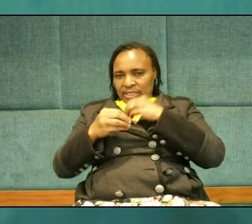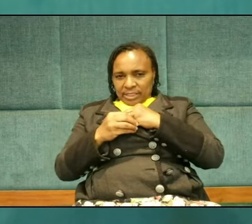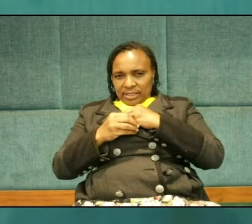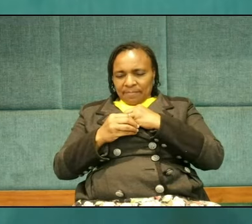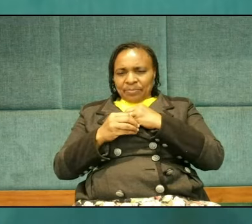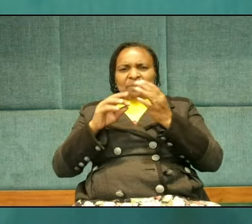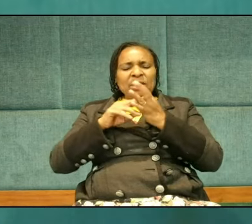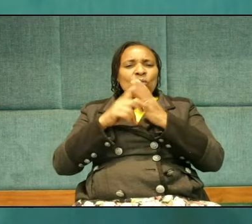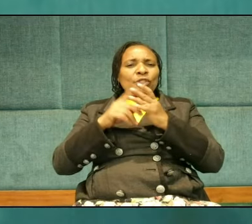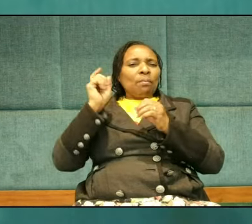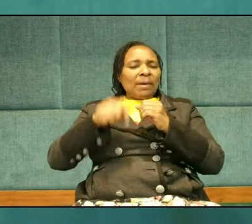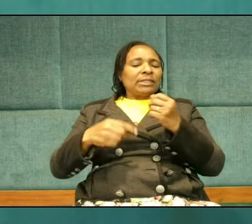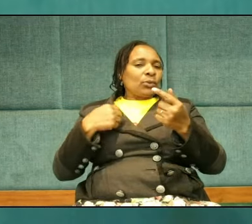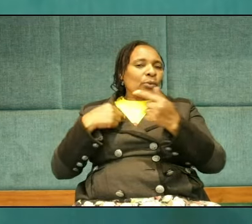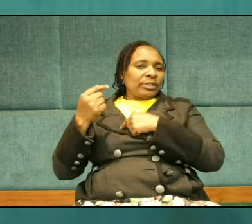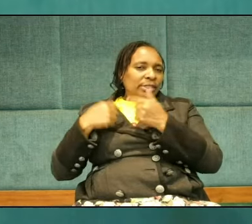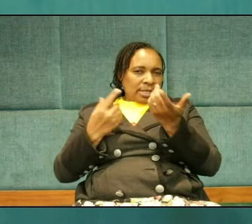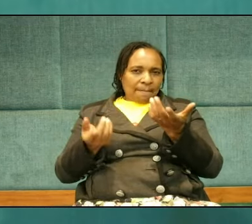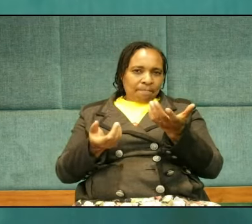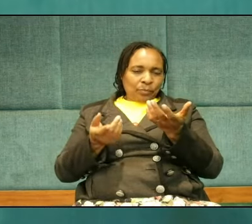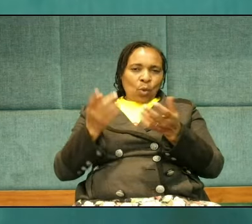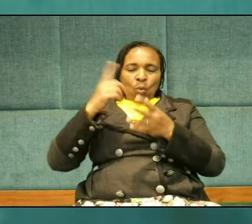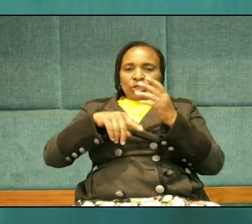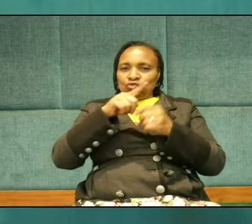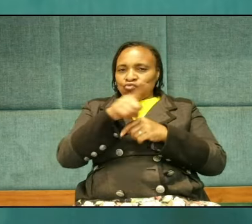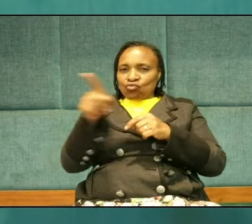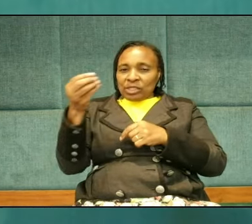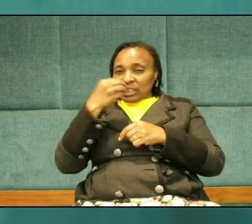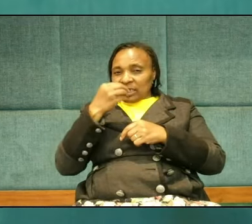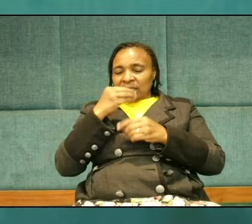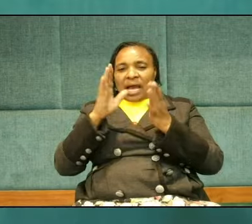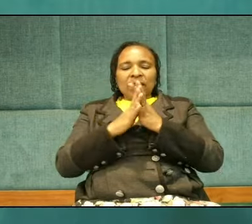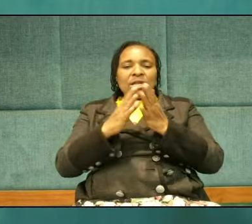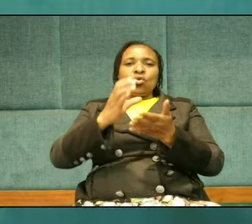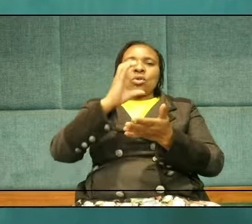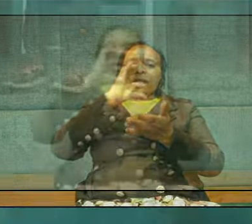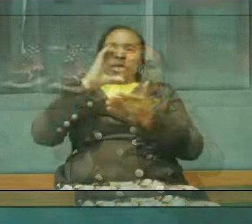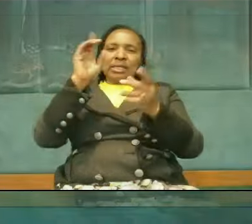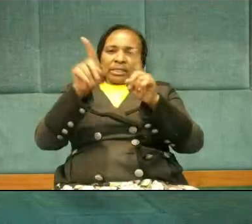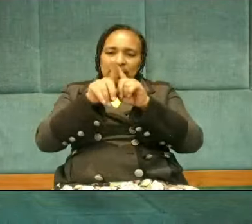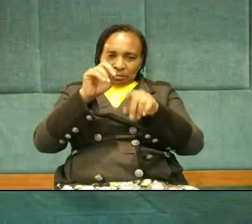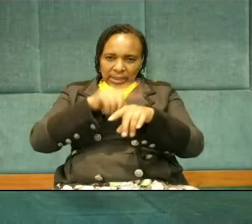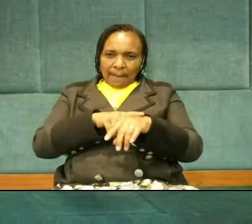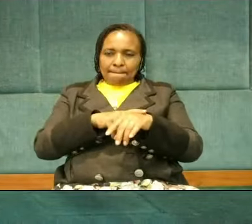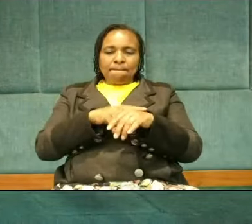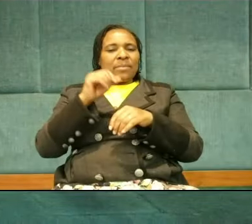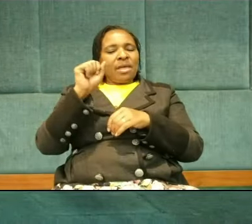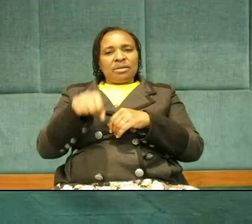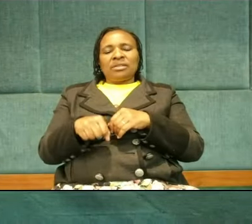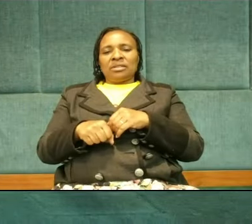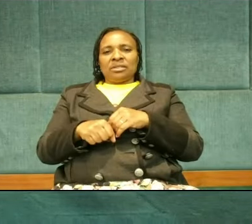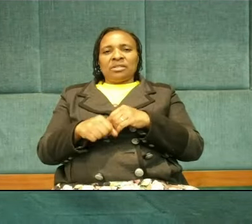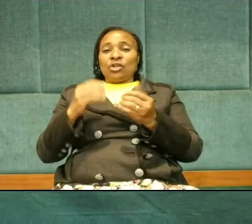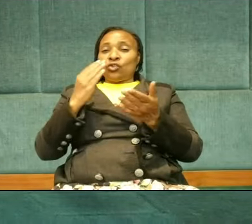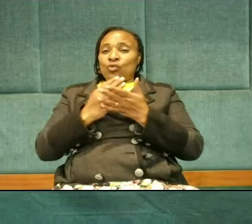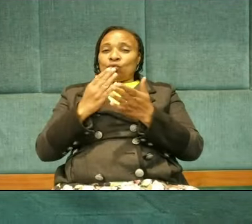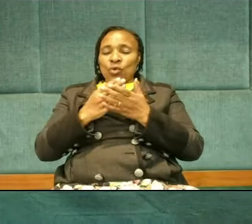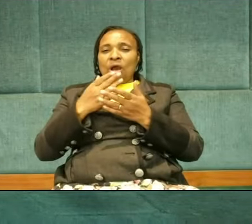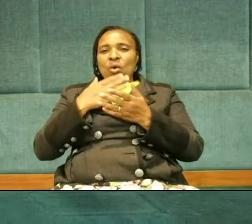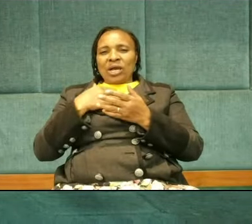put into consideration and consider what you're eating and what you're drinking, actually. Yeah. Yes, and really,